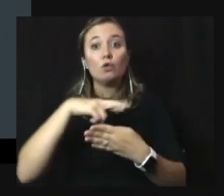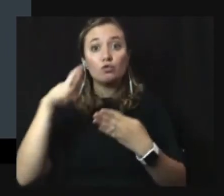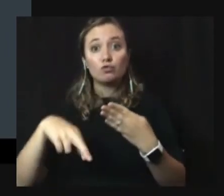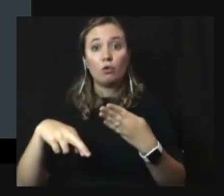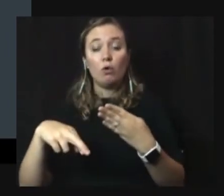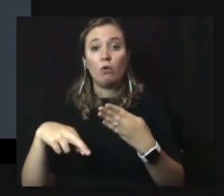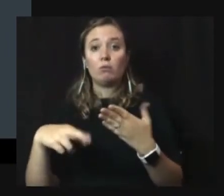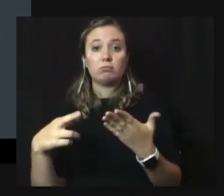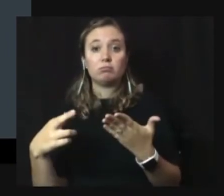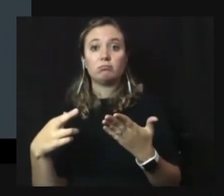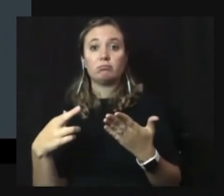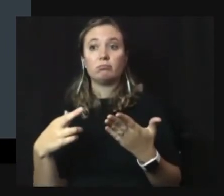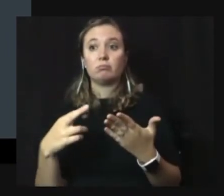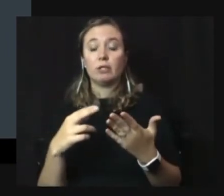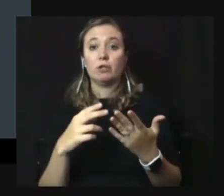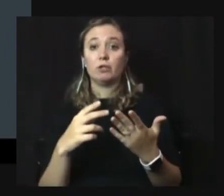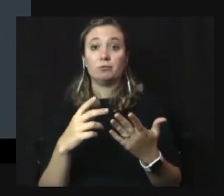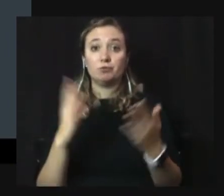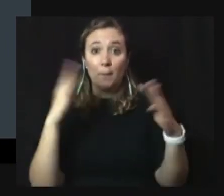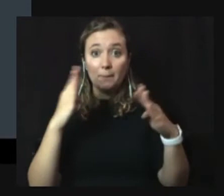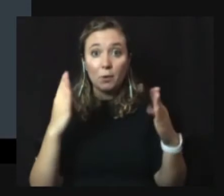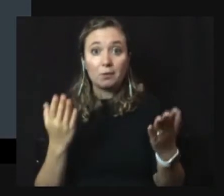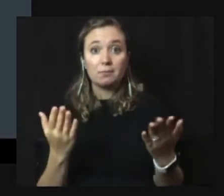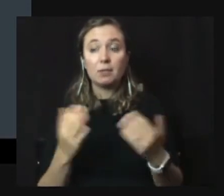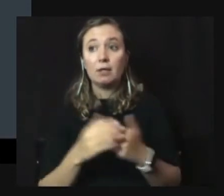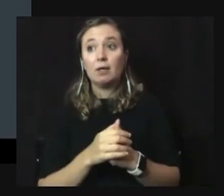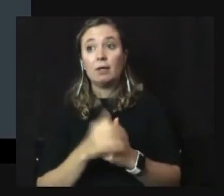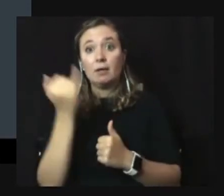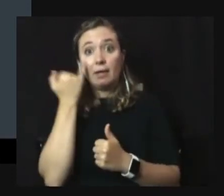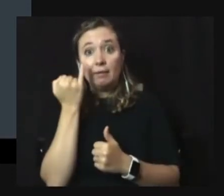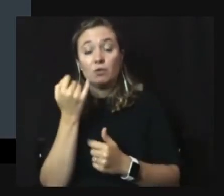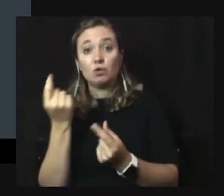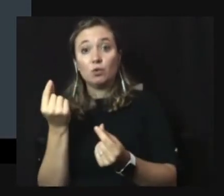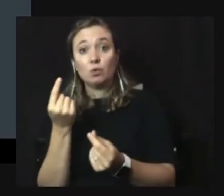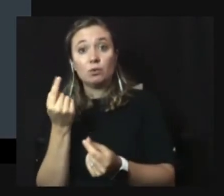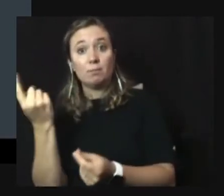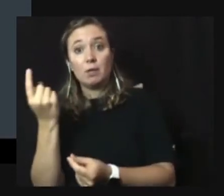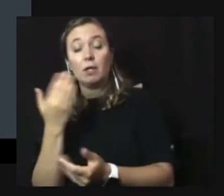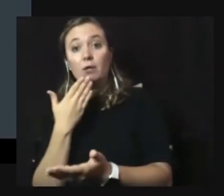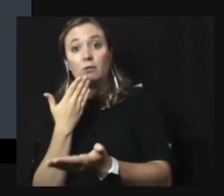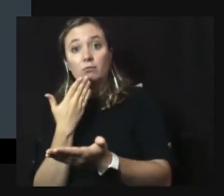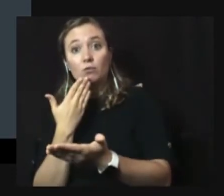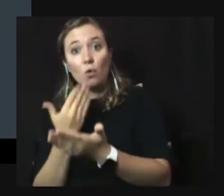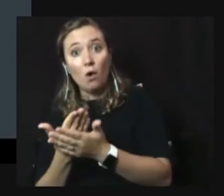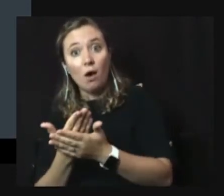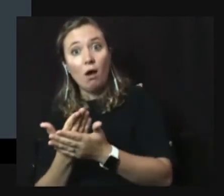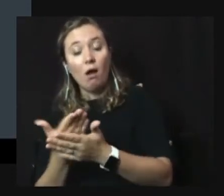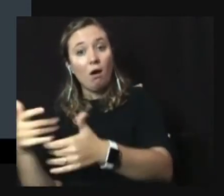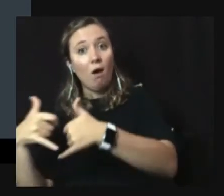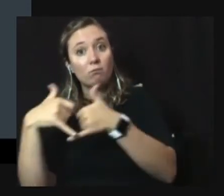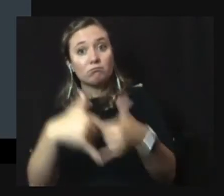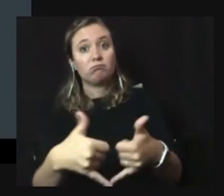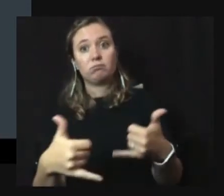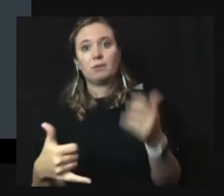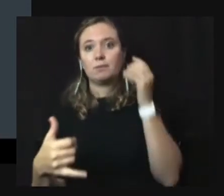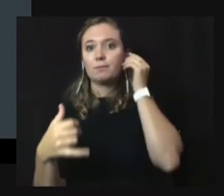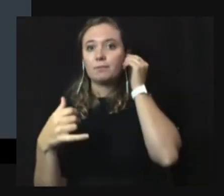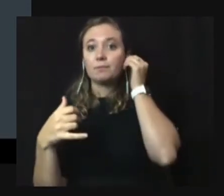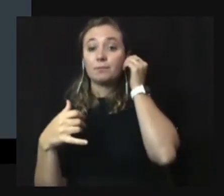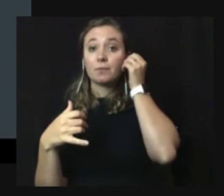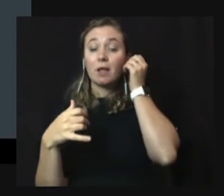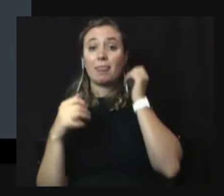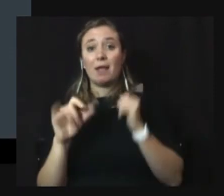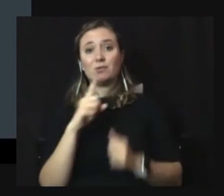get a consequence. Do something right, you get a reward. Well, that's very difficult